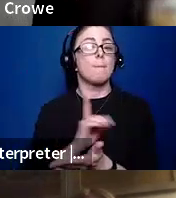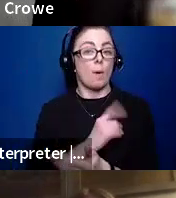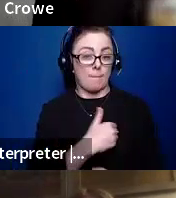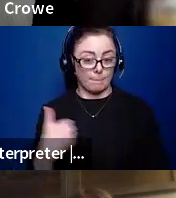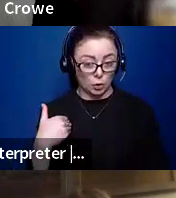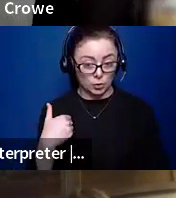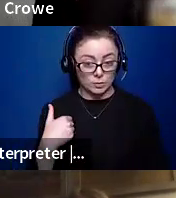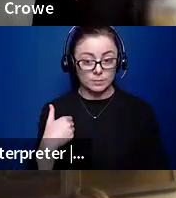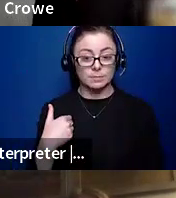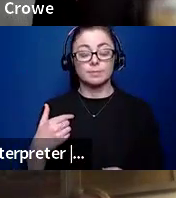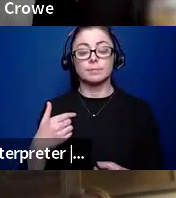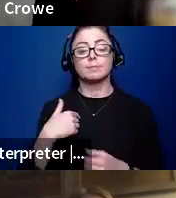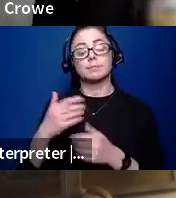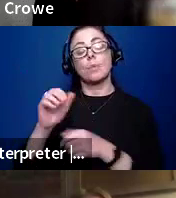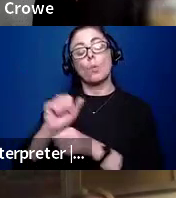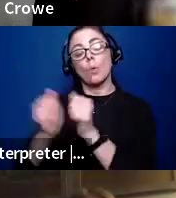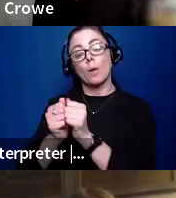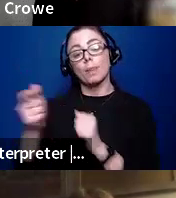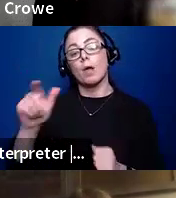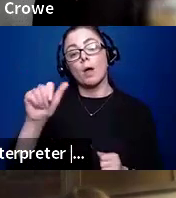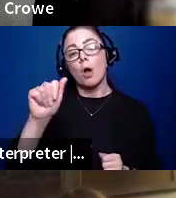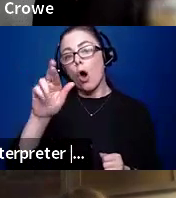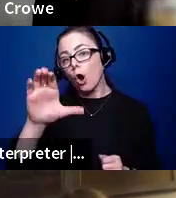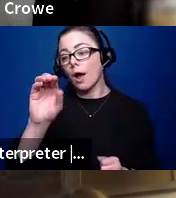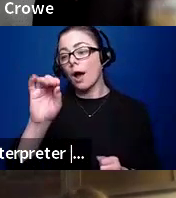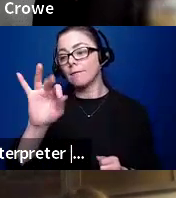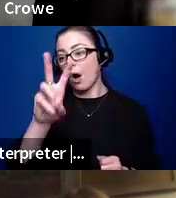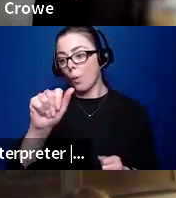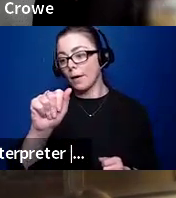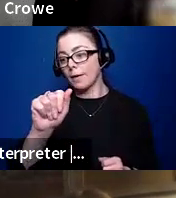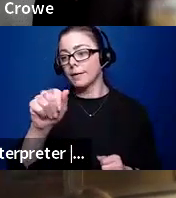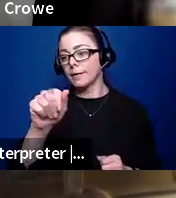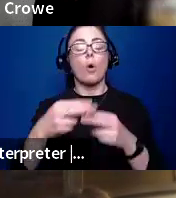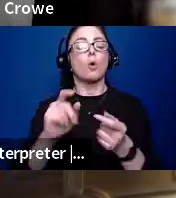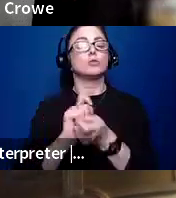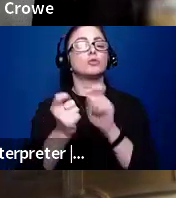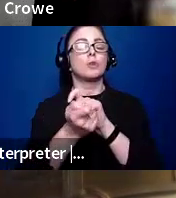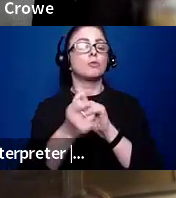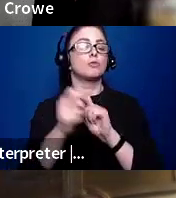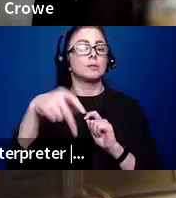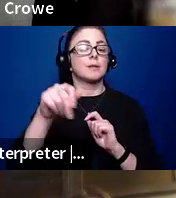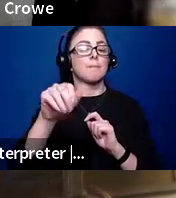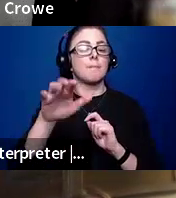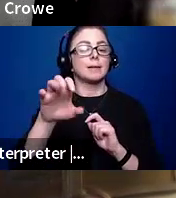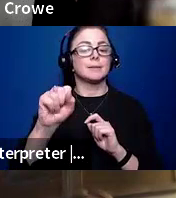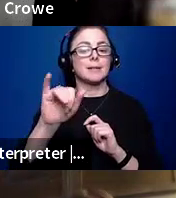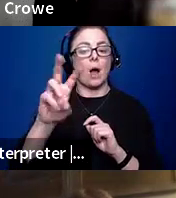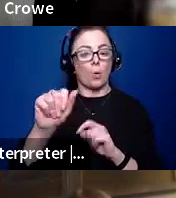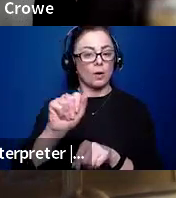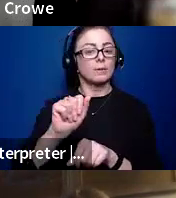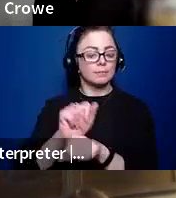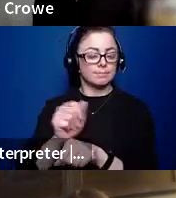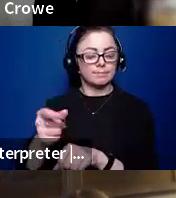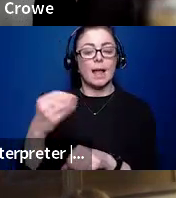partner with the ARC of Iowa. I coordinate and advocate with a group known as Changing Spaces Iowa. And I serve on